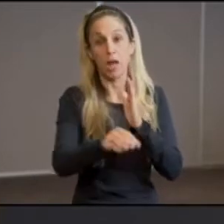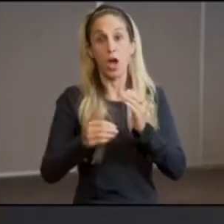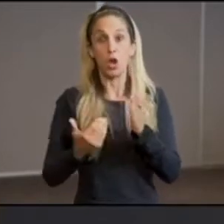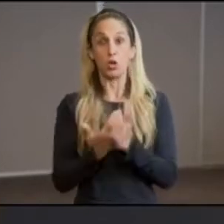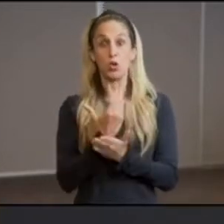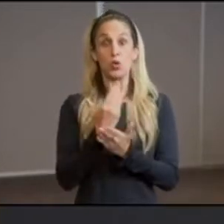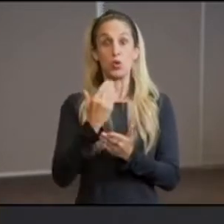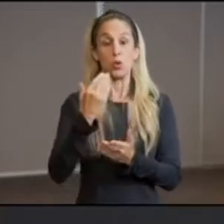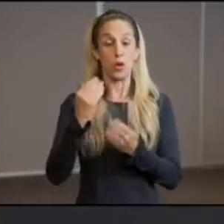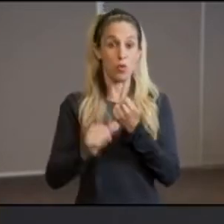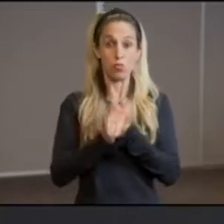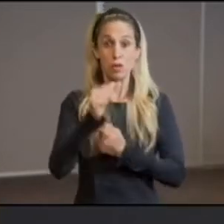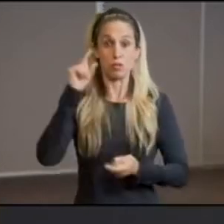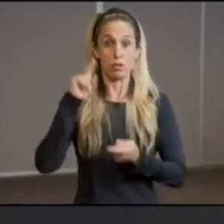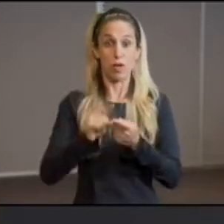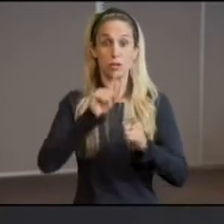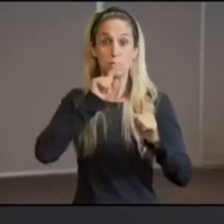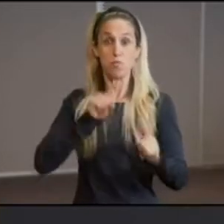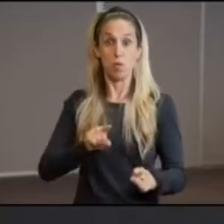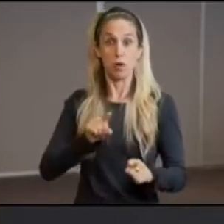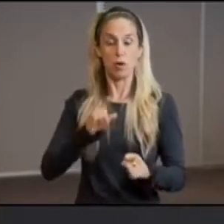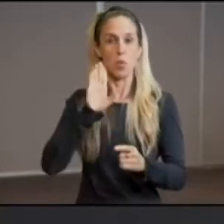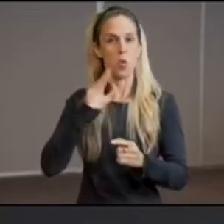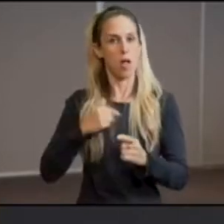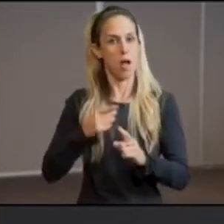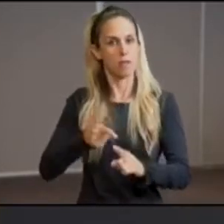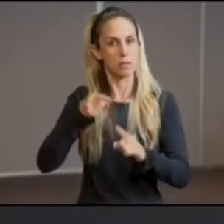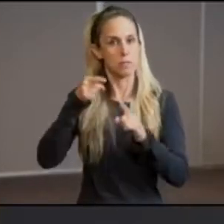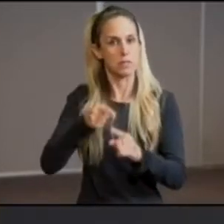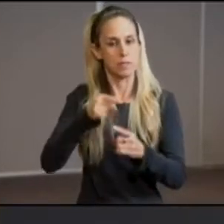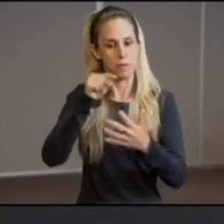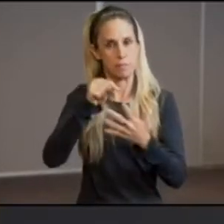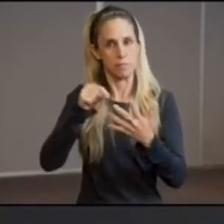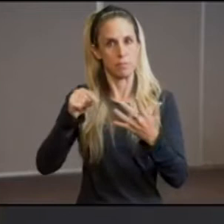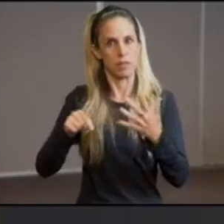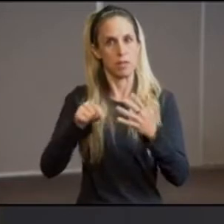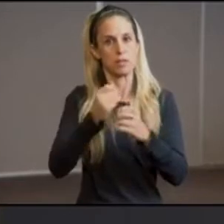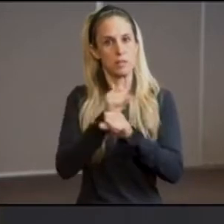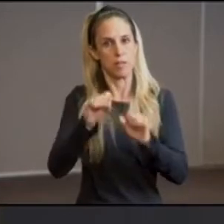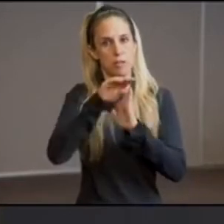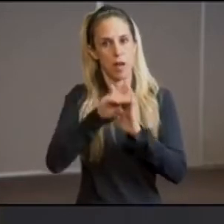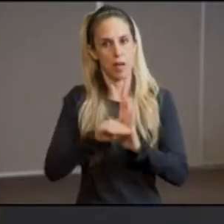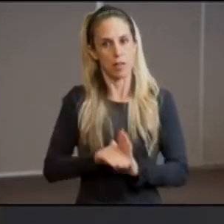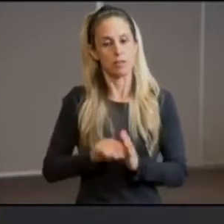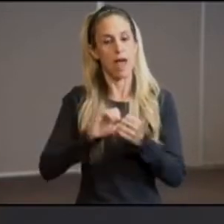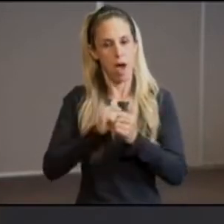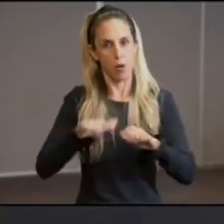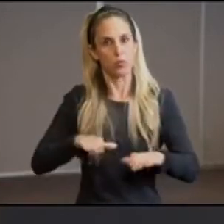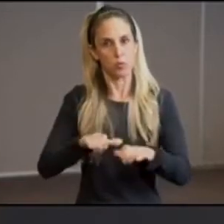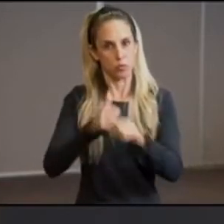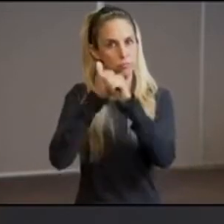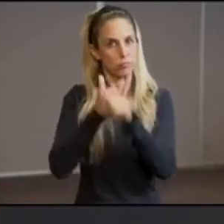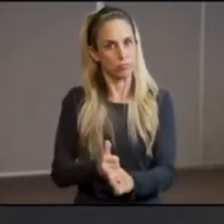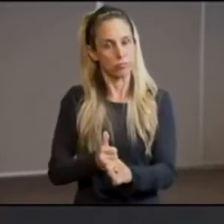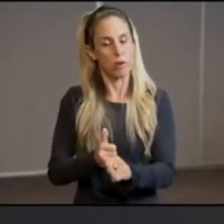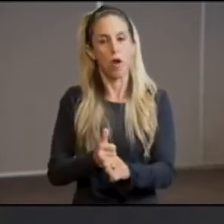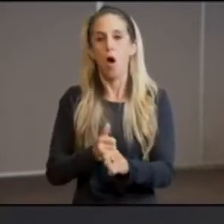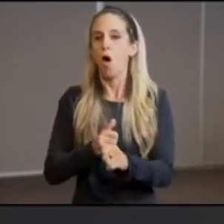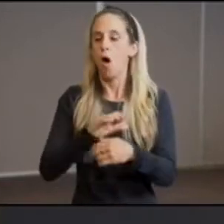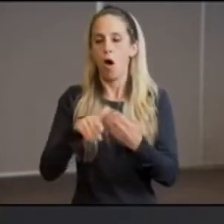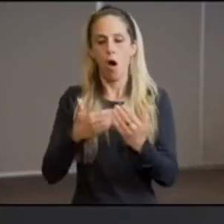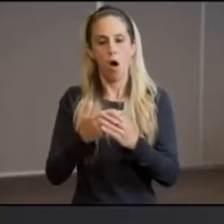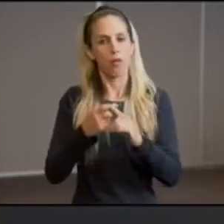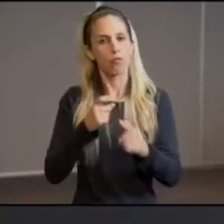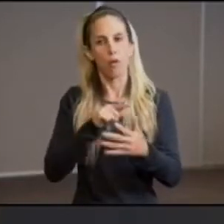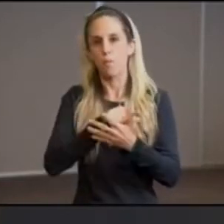reduction order is going to give very specific guidelines on exactly how to do that, and they're all based on